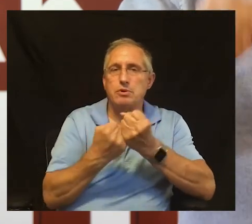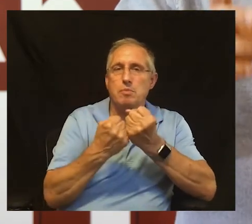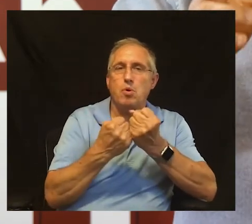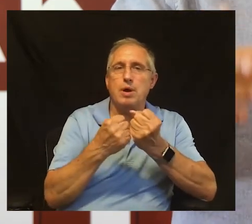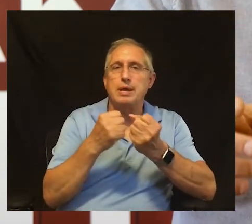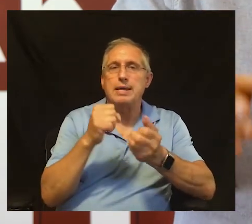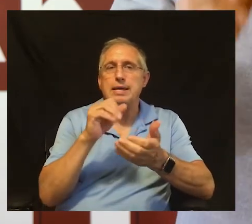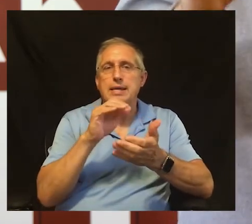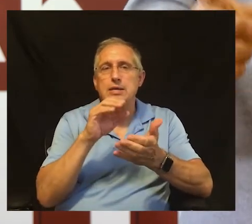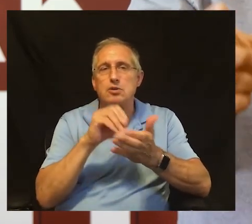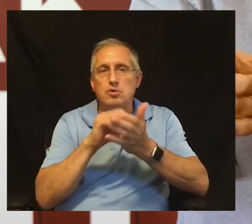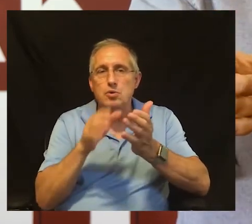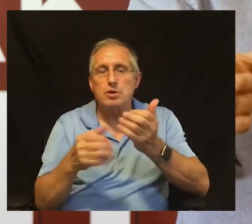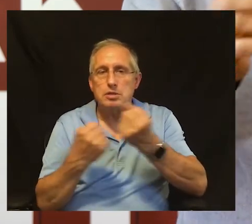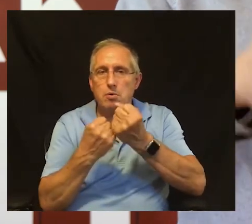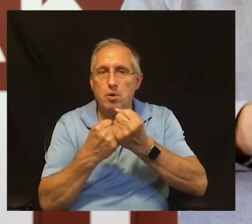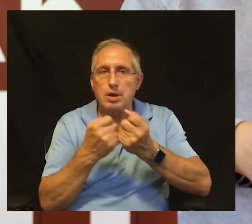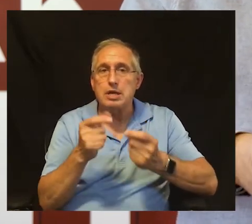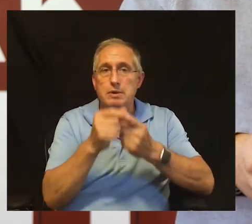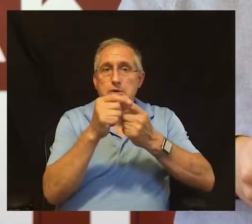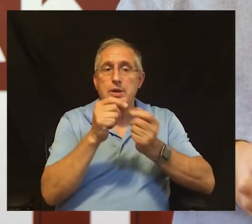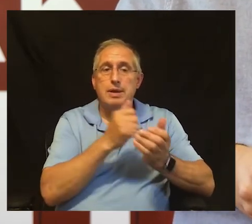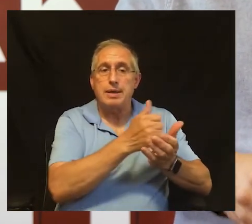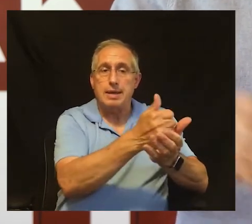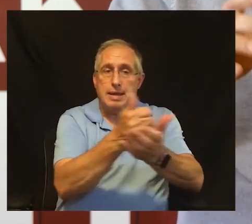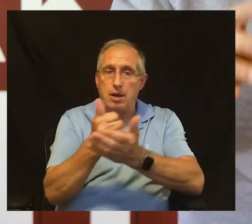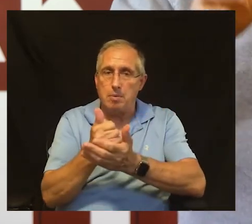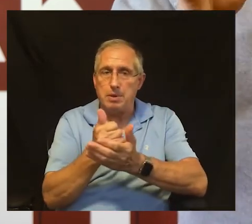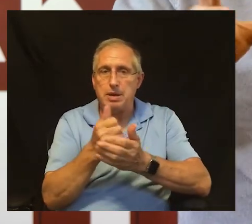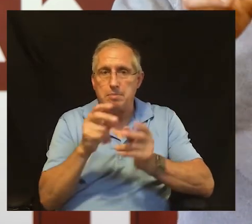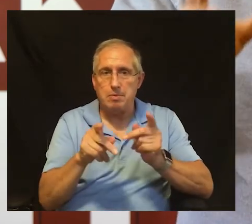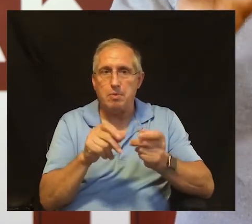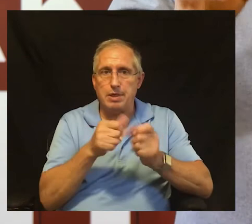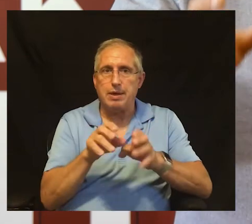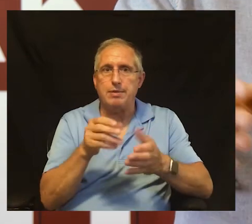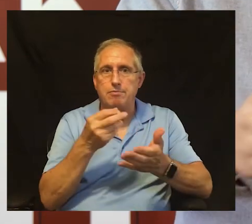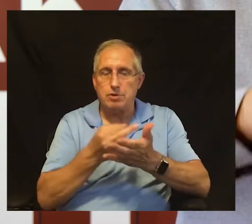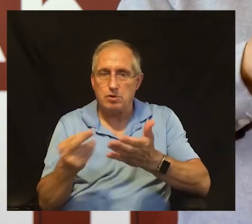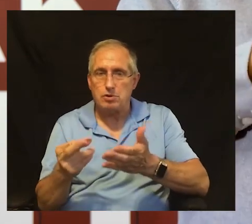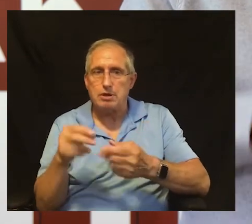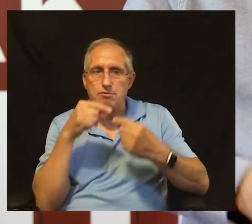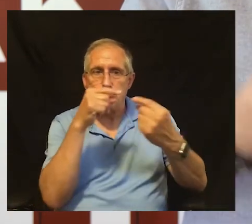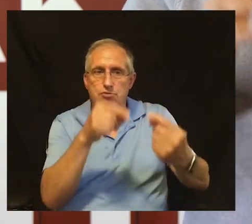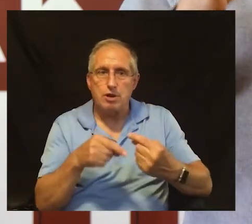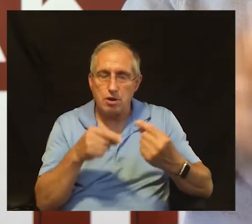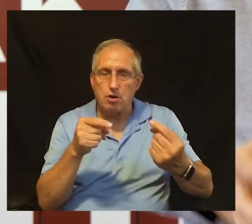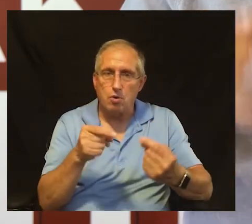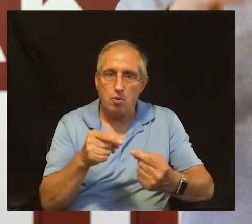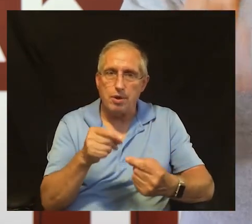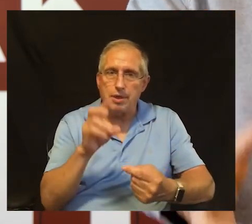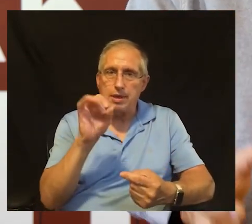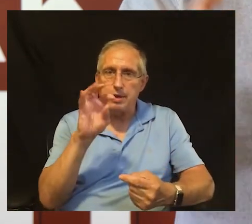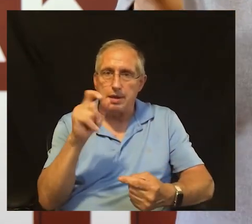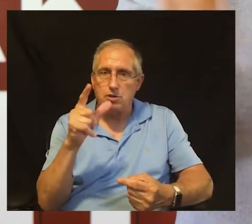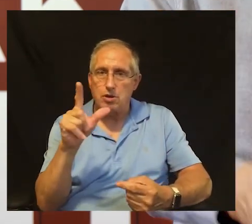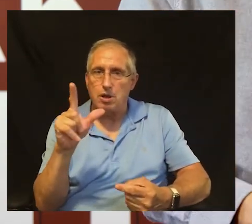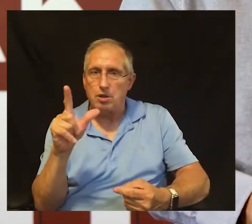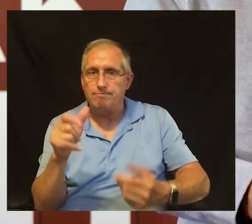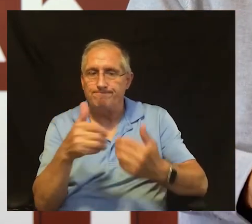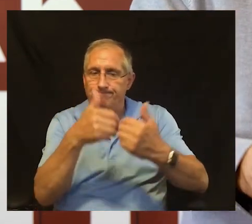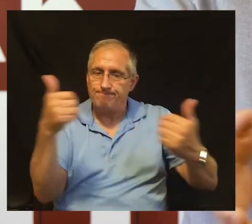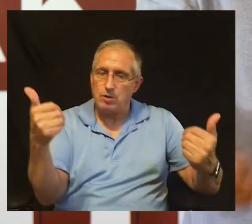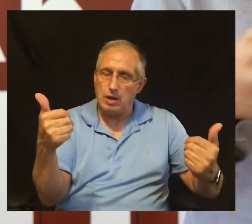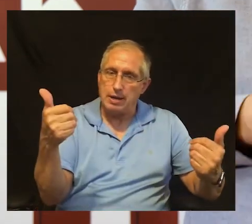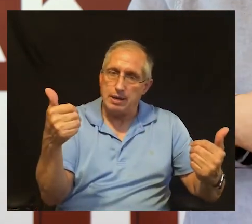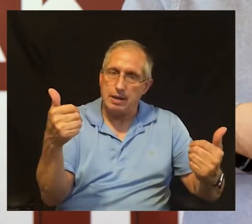support, and student support, especially, as I mentioned a couple weeks ago, helping under-resourced families who are struggling with the digital divide in school